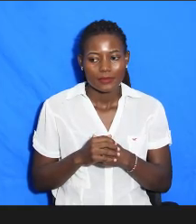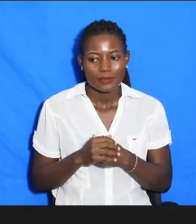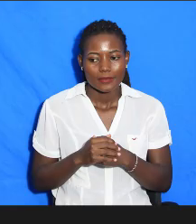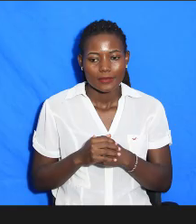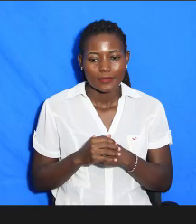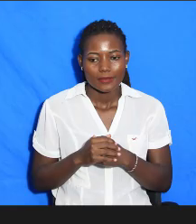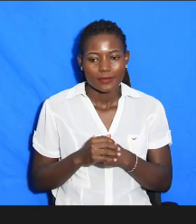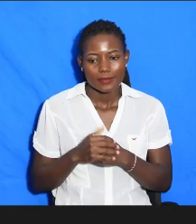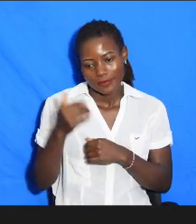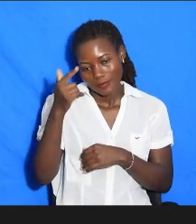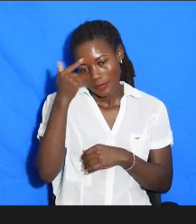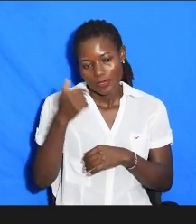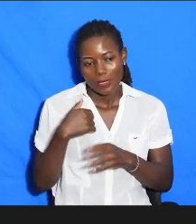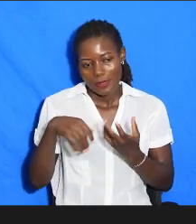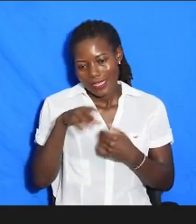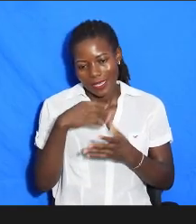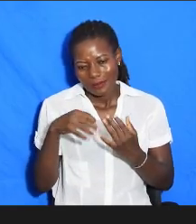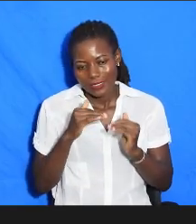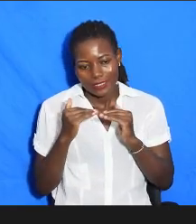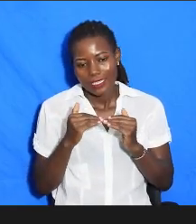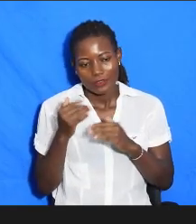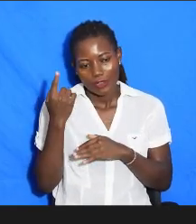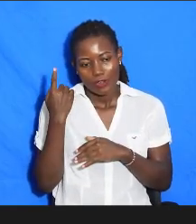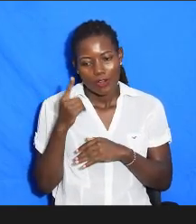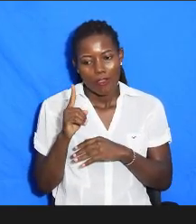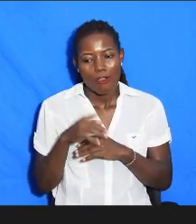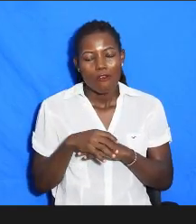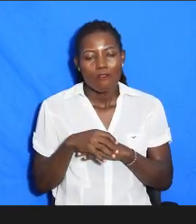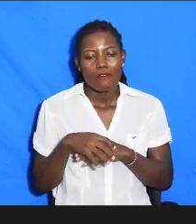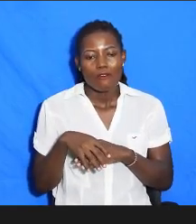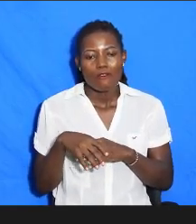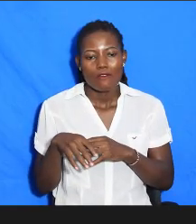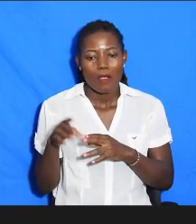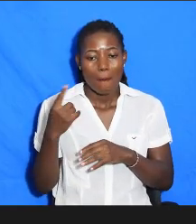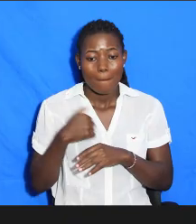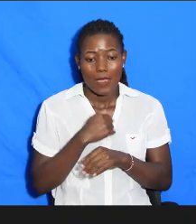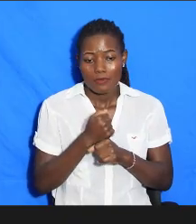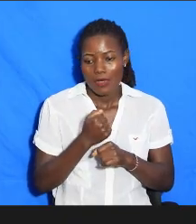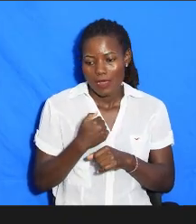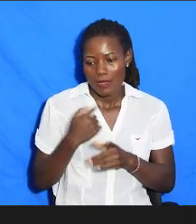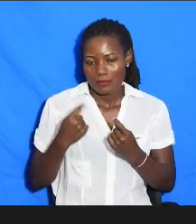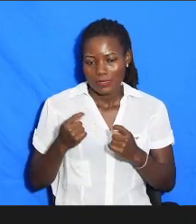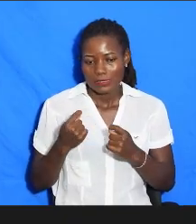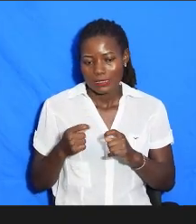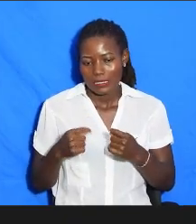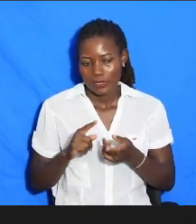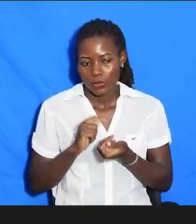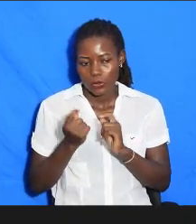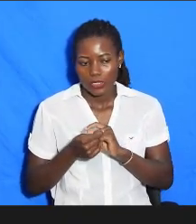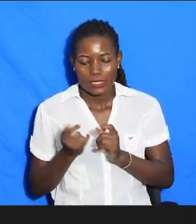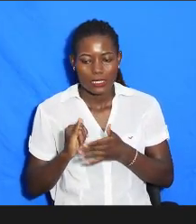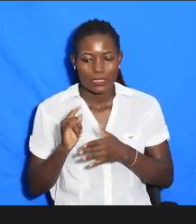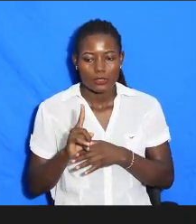even mid stage of my career. I'm trying to transition into coaching actually. So that's one thing that I've been thinking